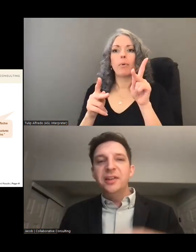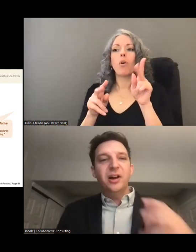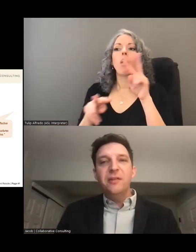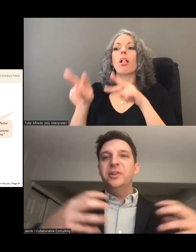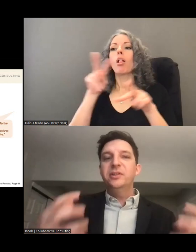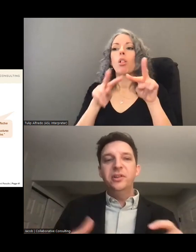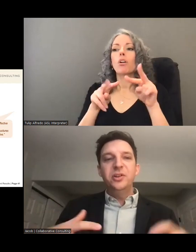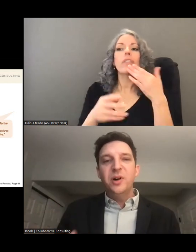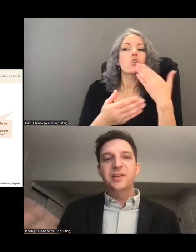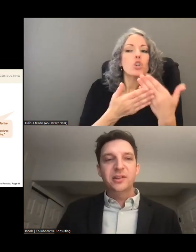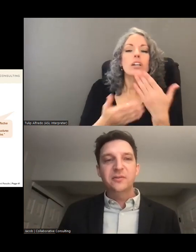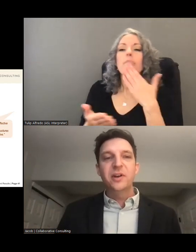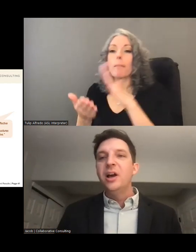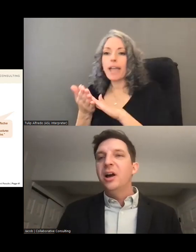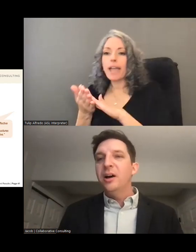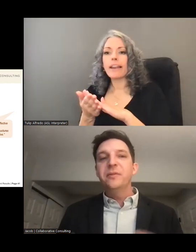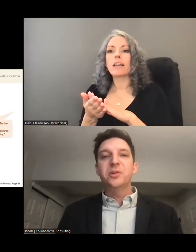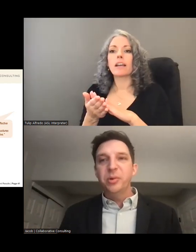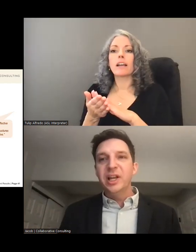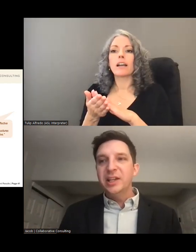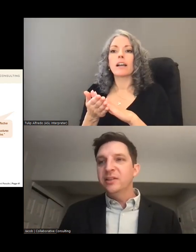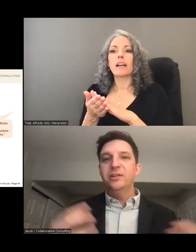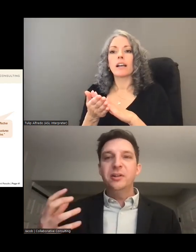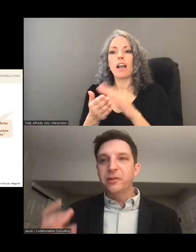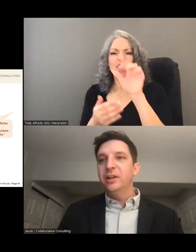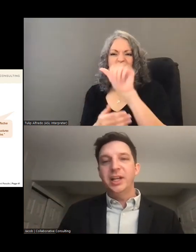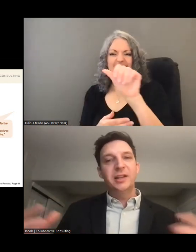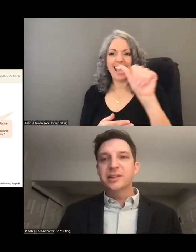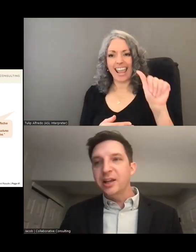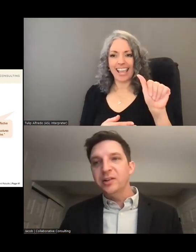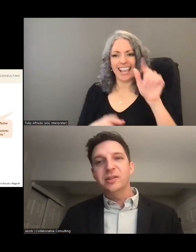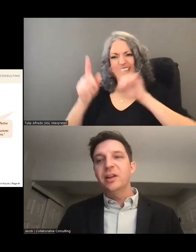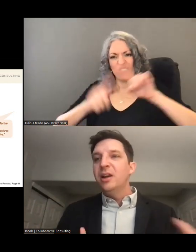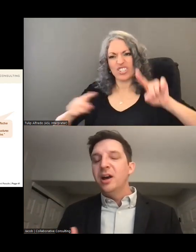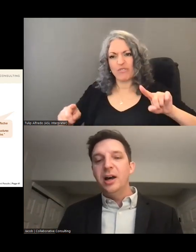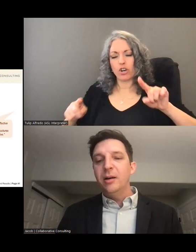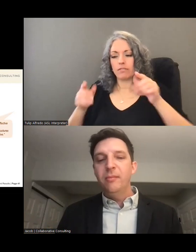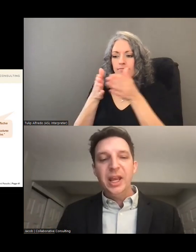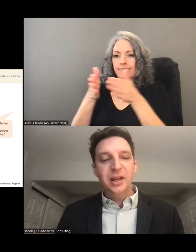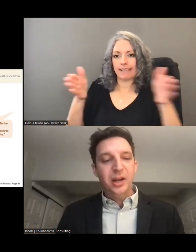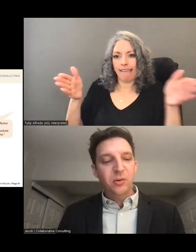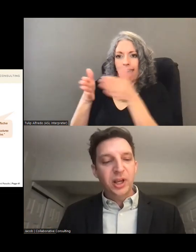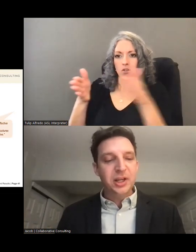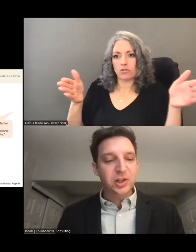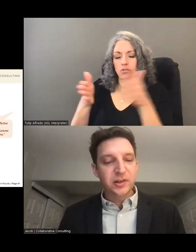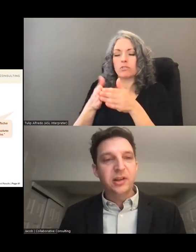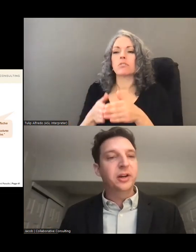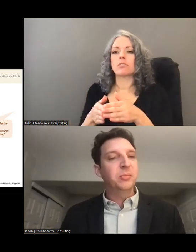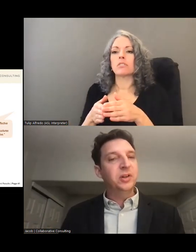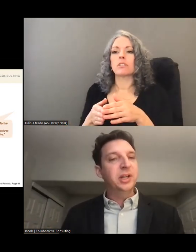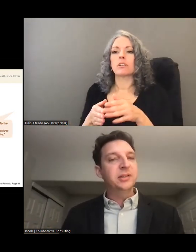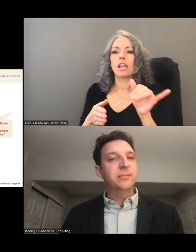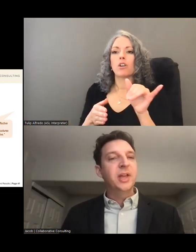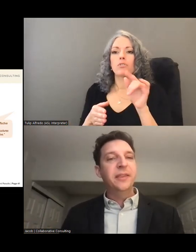and cons of the nuances of the AAAs and their different, again, scales and orientations to